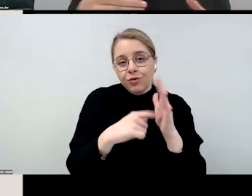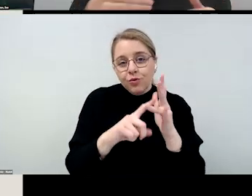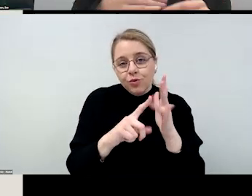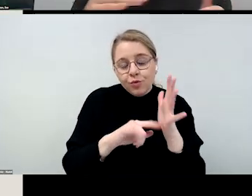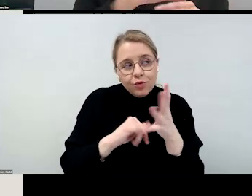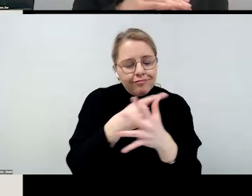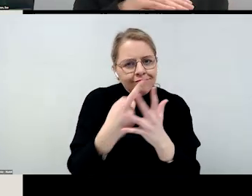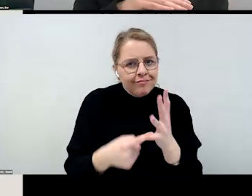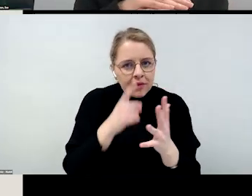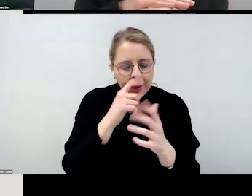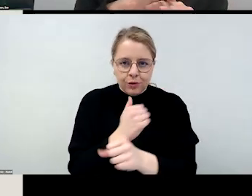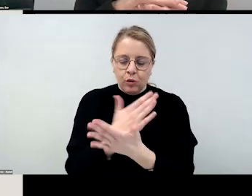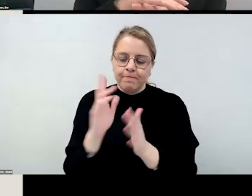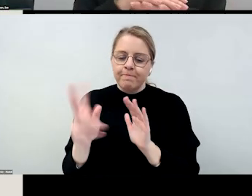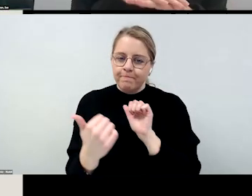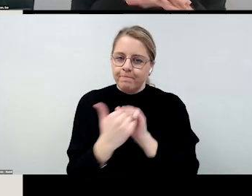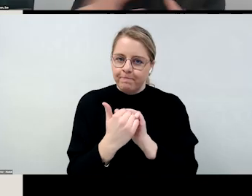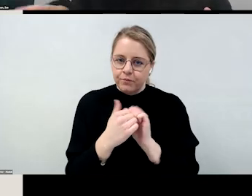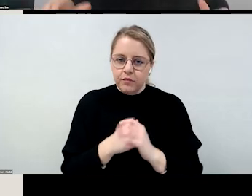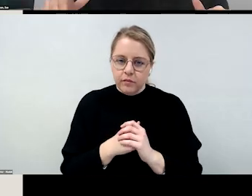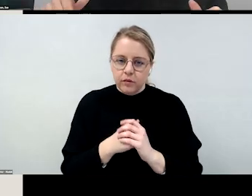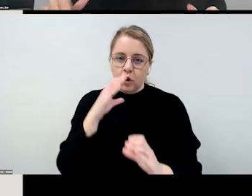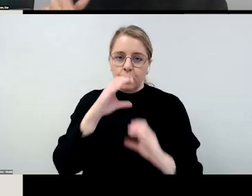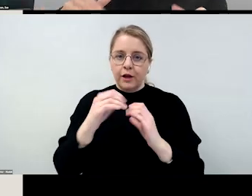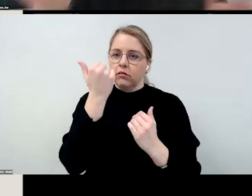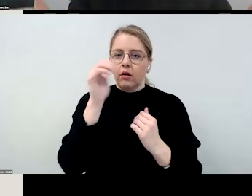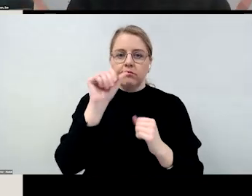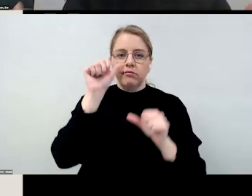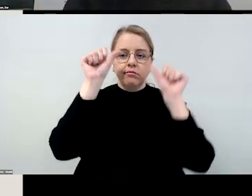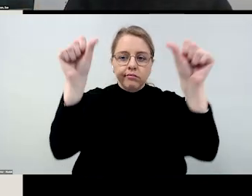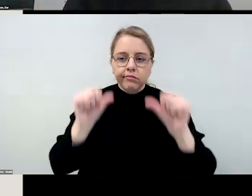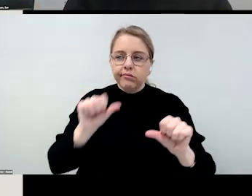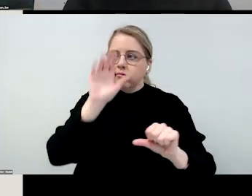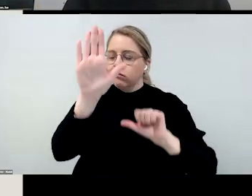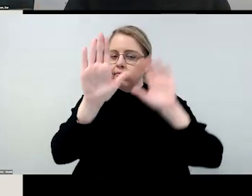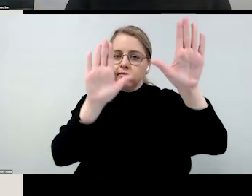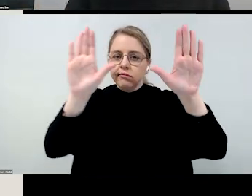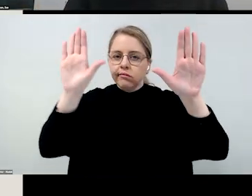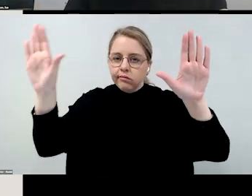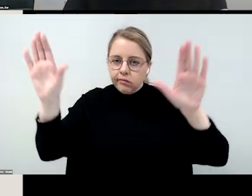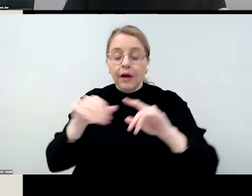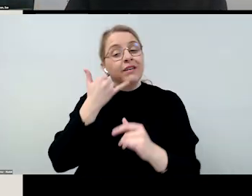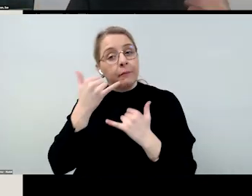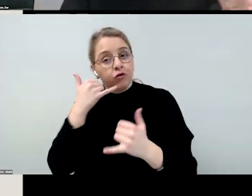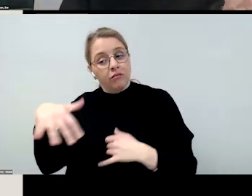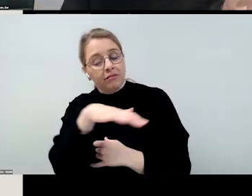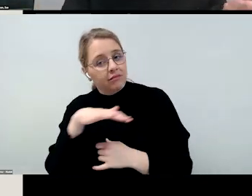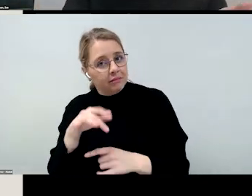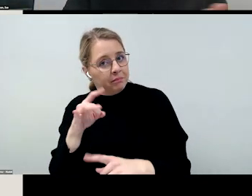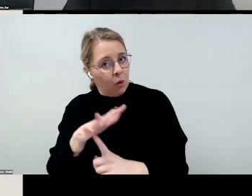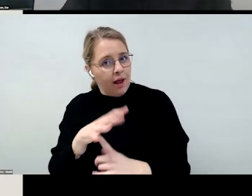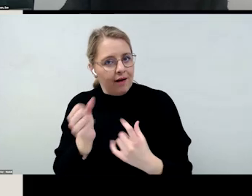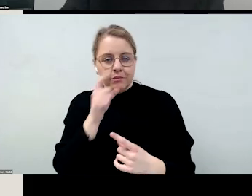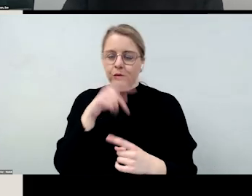really important that these communication tools are visible throughout your service, including at reception. And it's